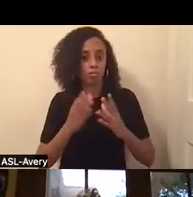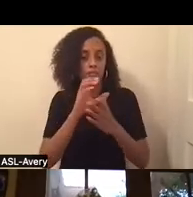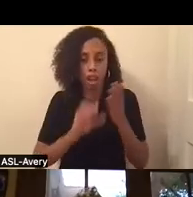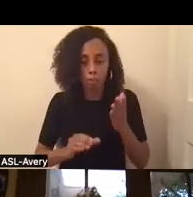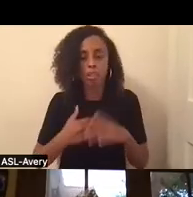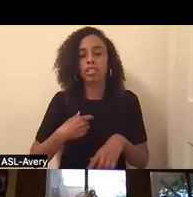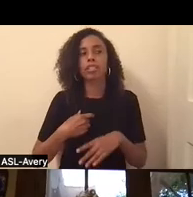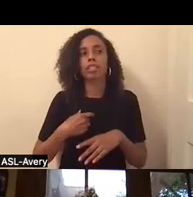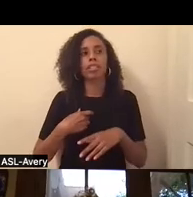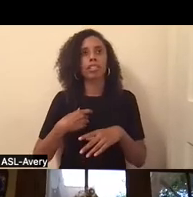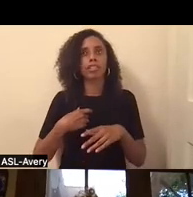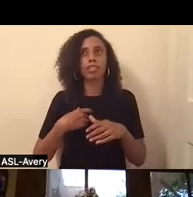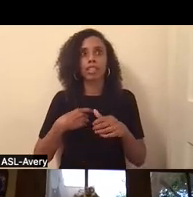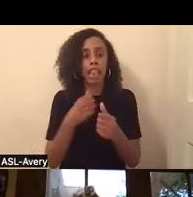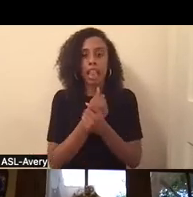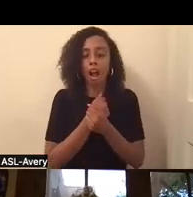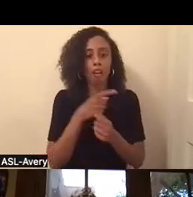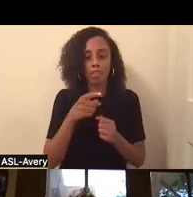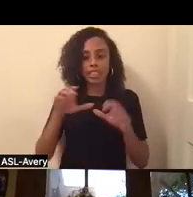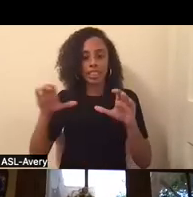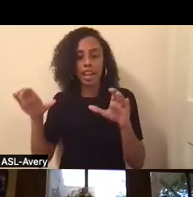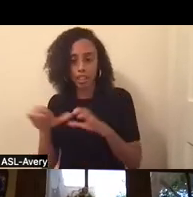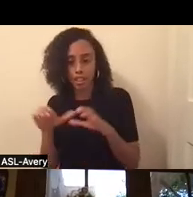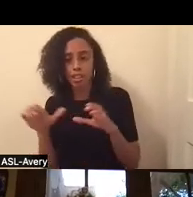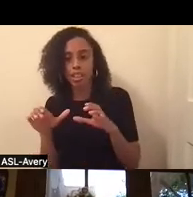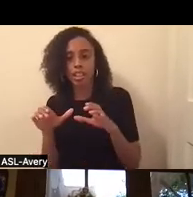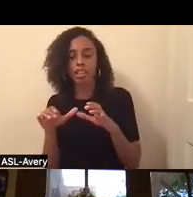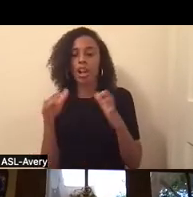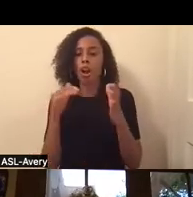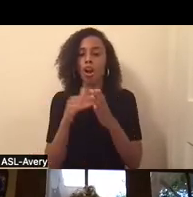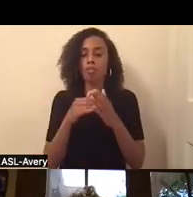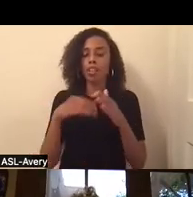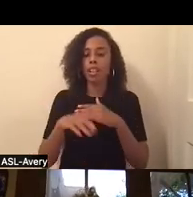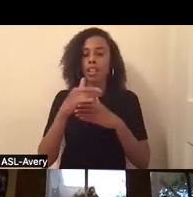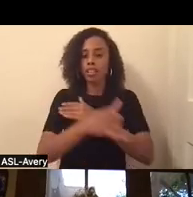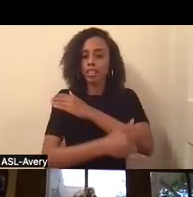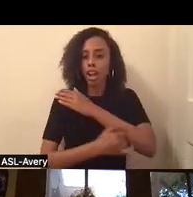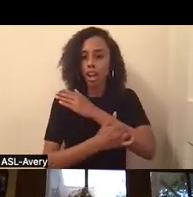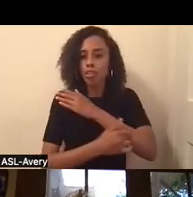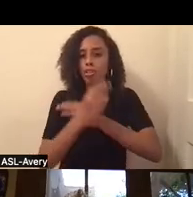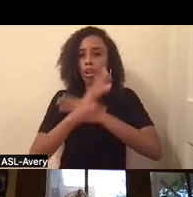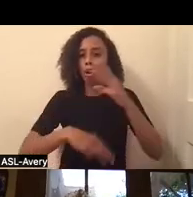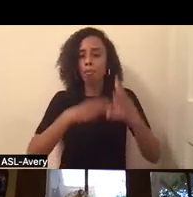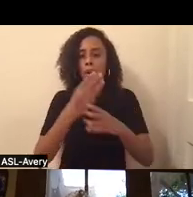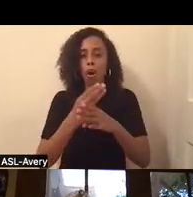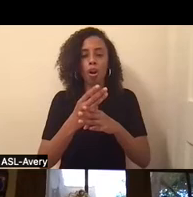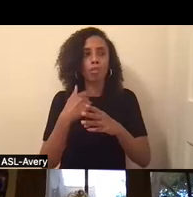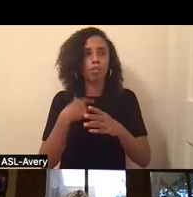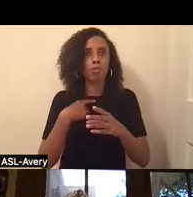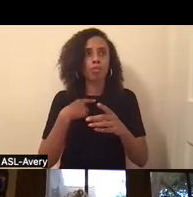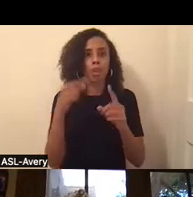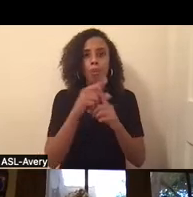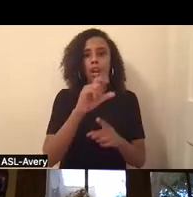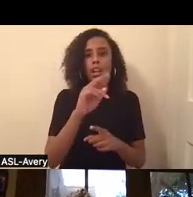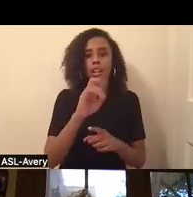action. Love is an action. And too often in this country and in this world, we throw around the word love